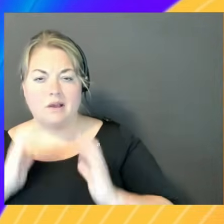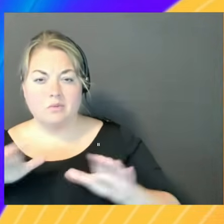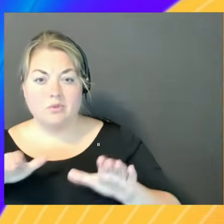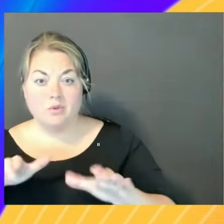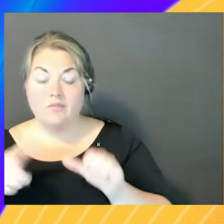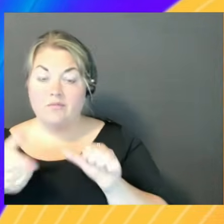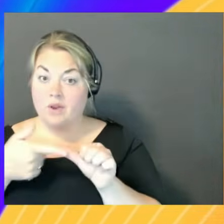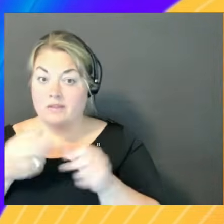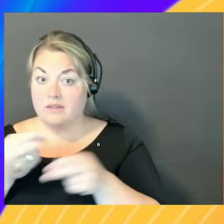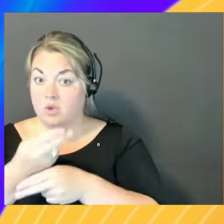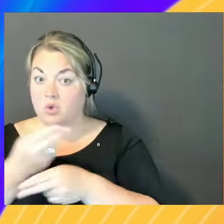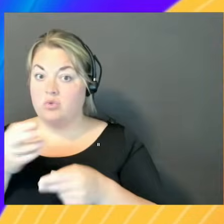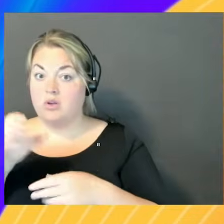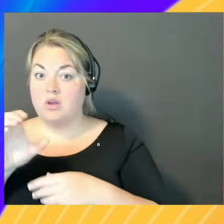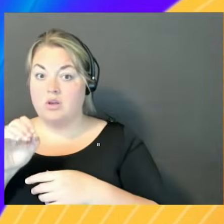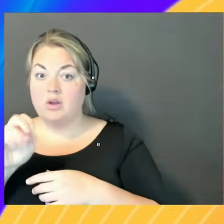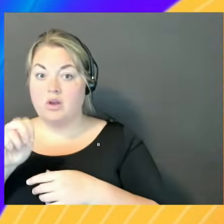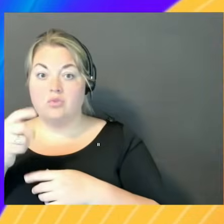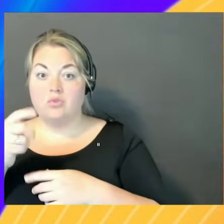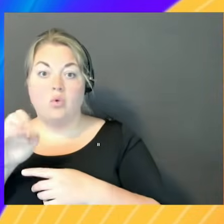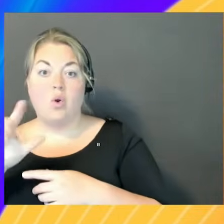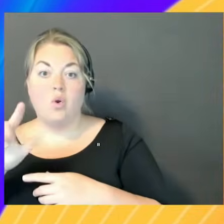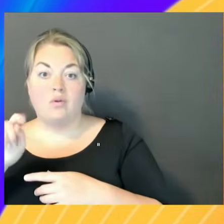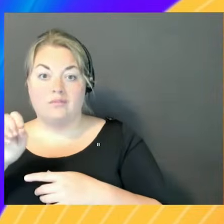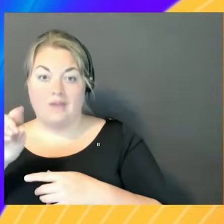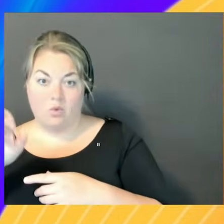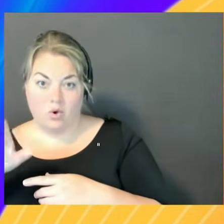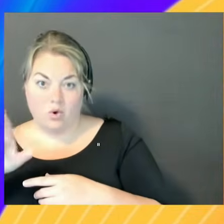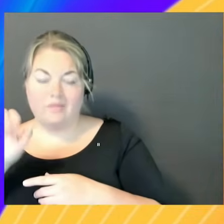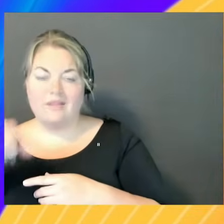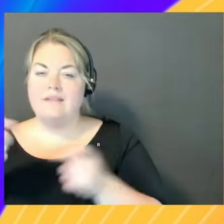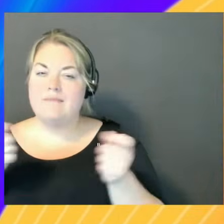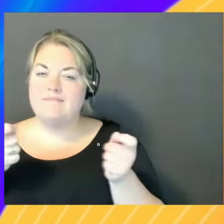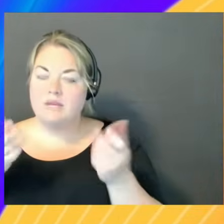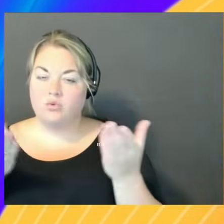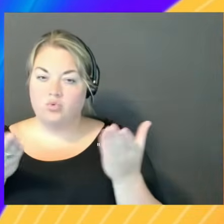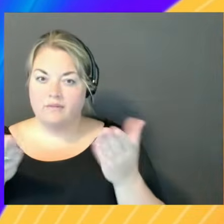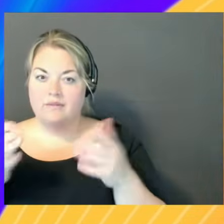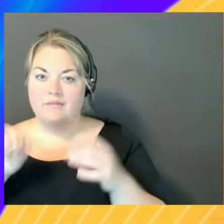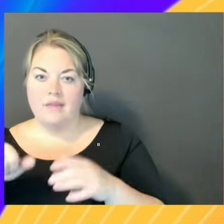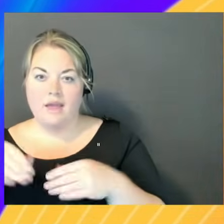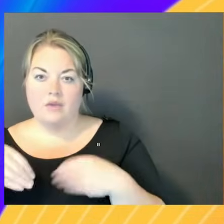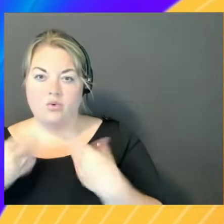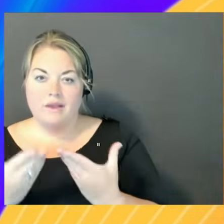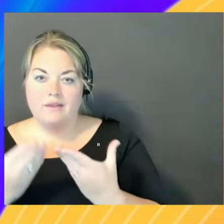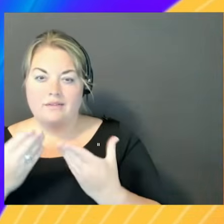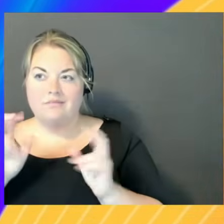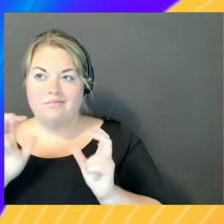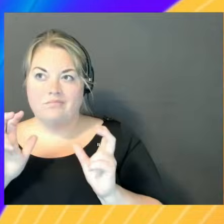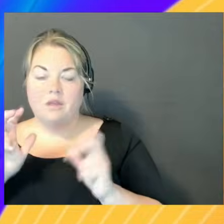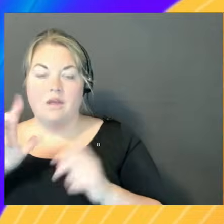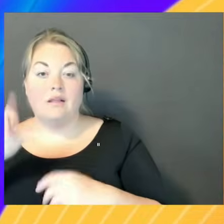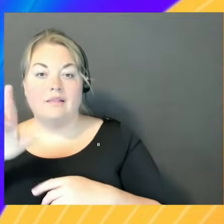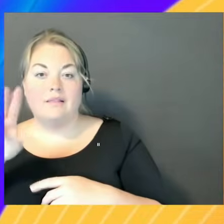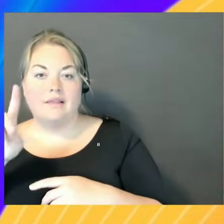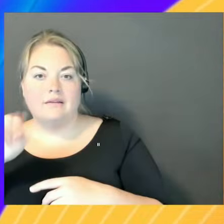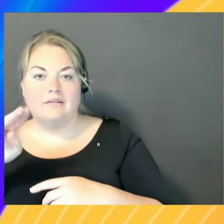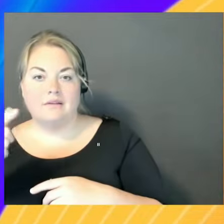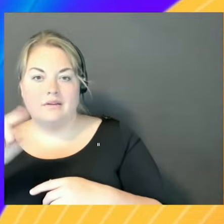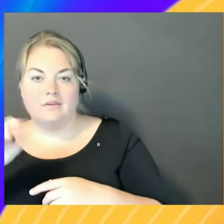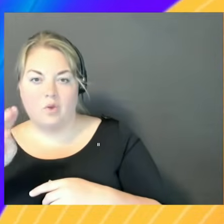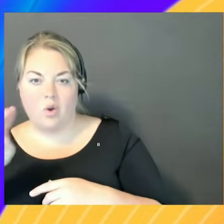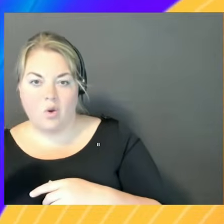right? Because Control Tower is our managed service. It creates landing zones for you. You can programmatically provision